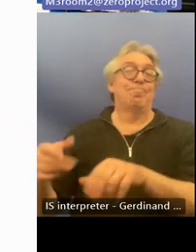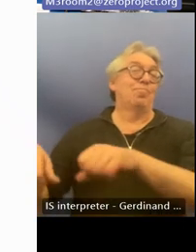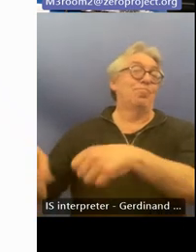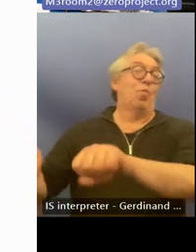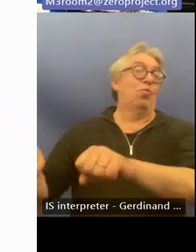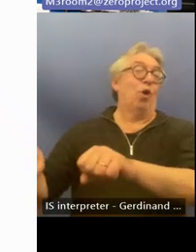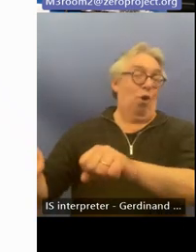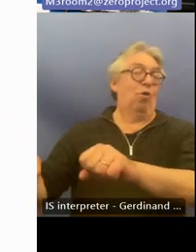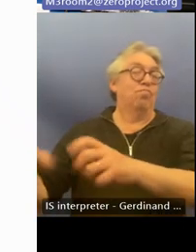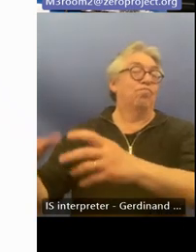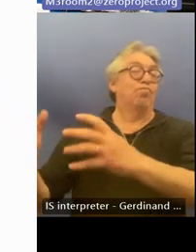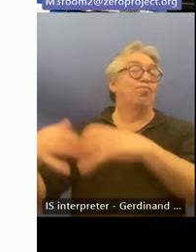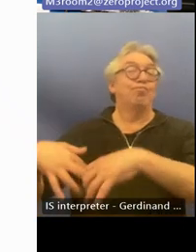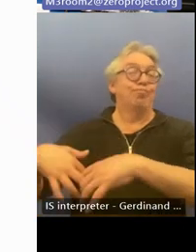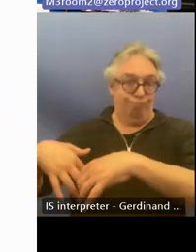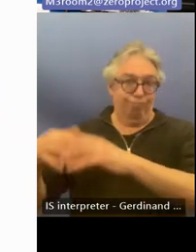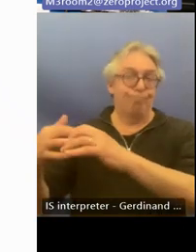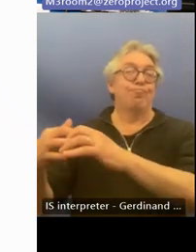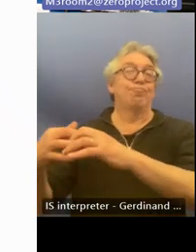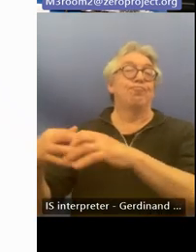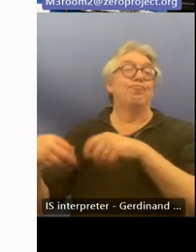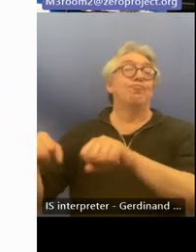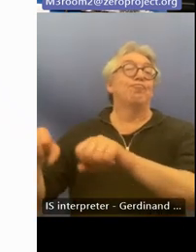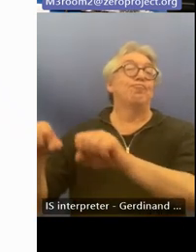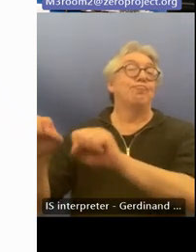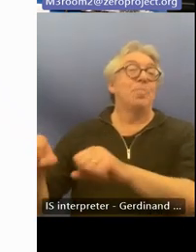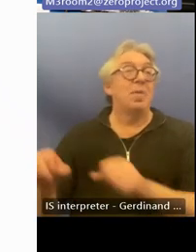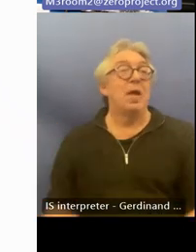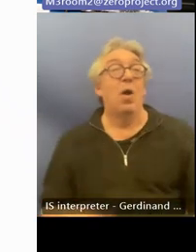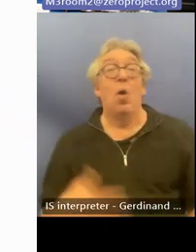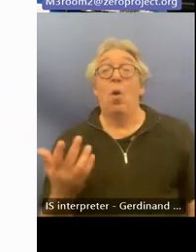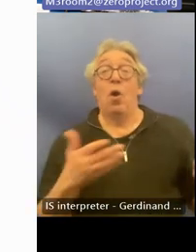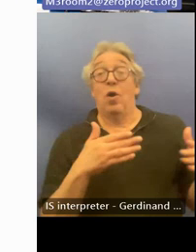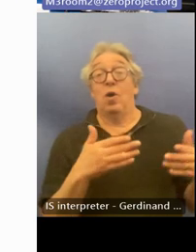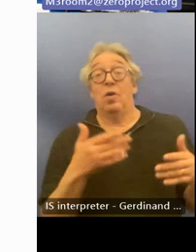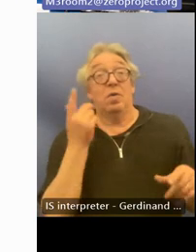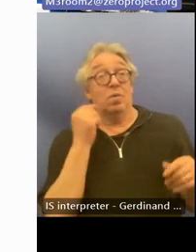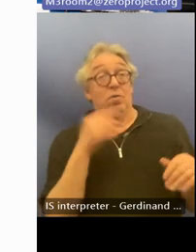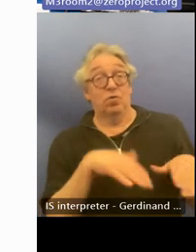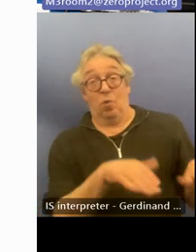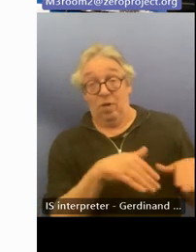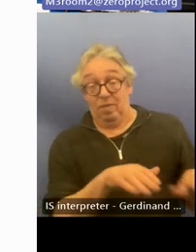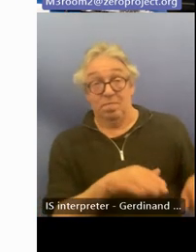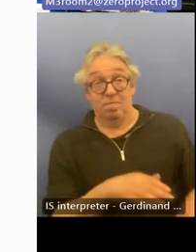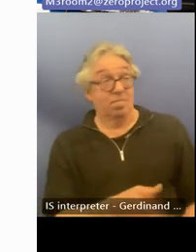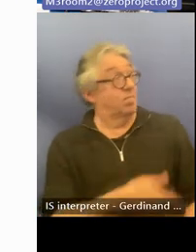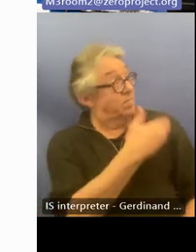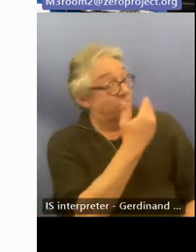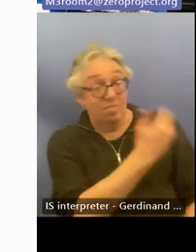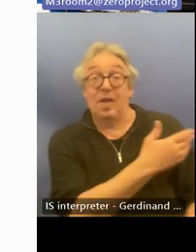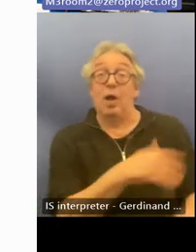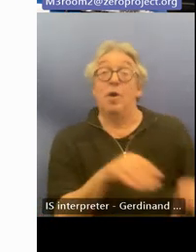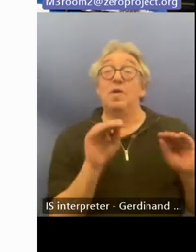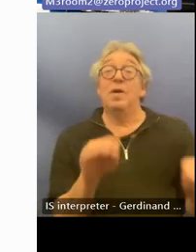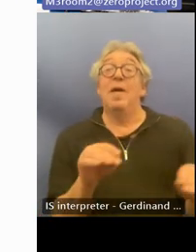other photo of the English classes and computer classes that we support at